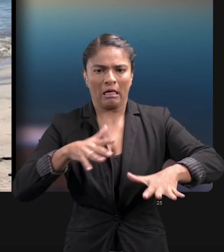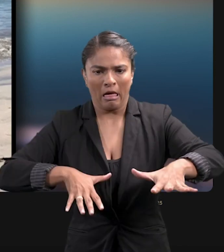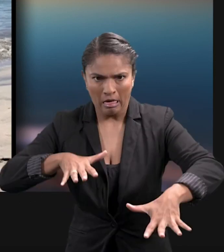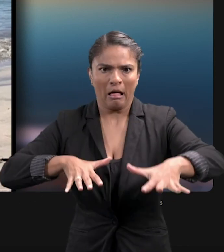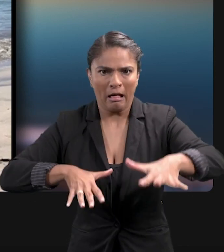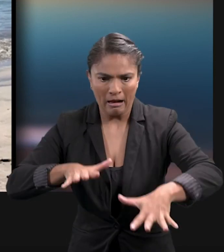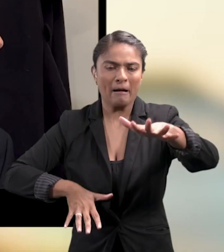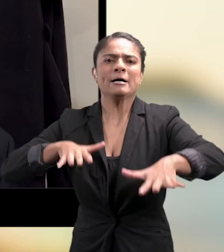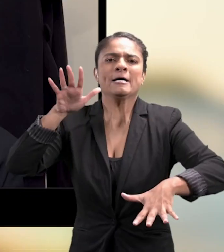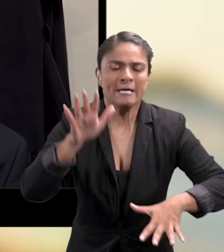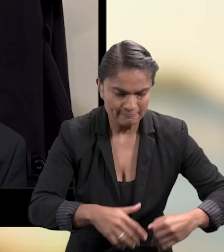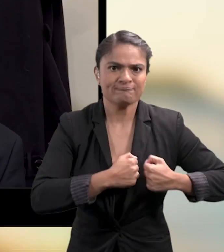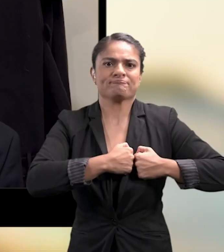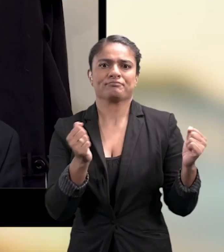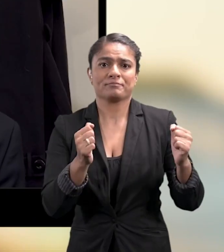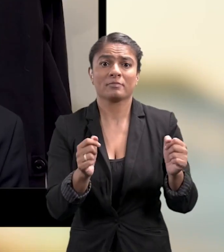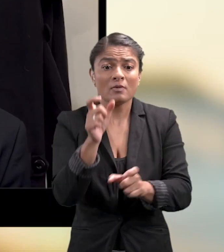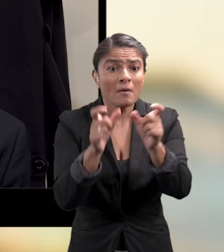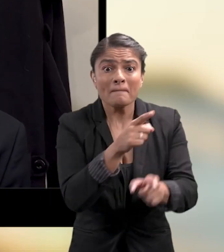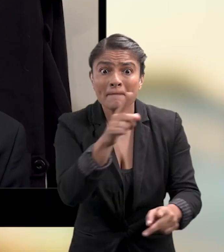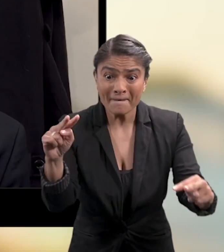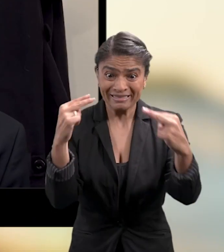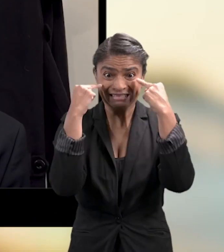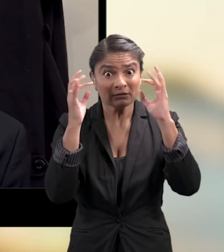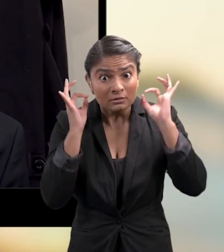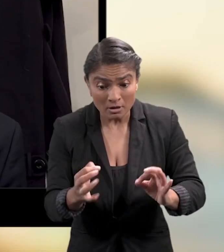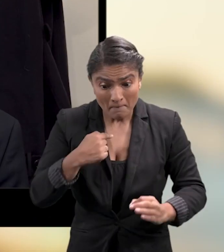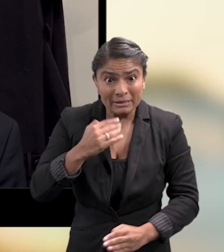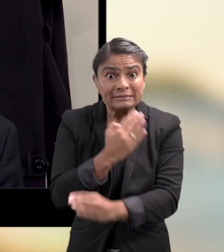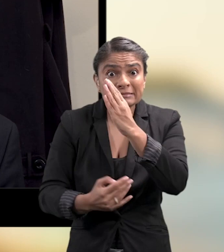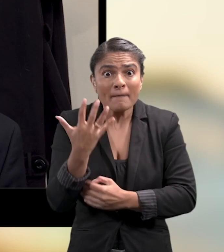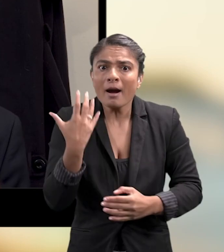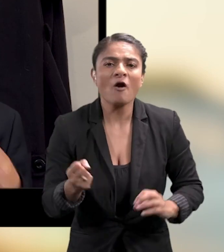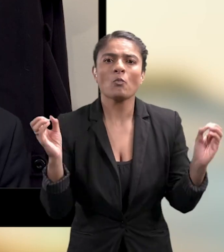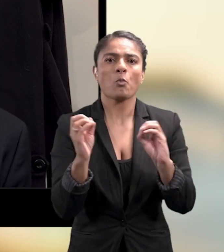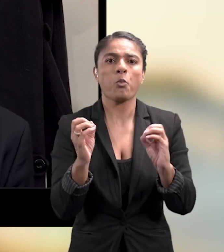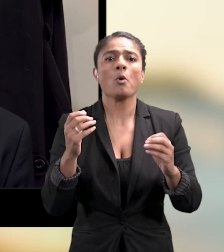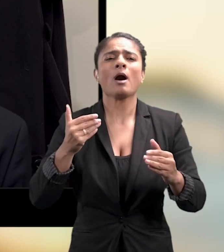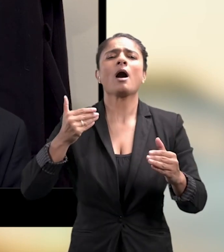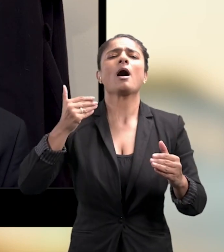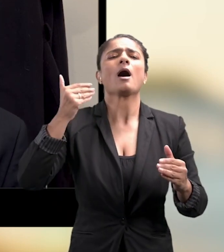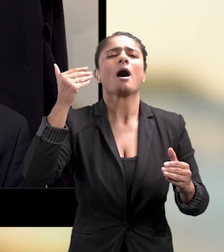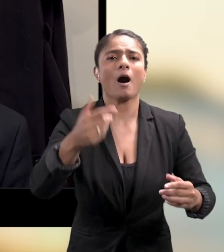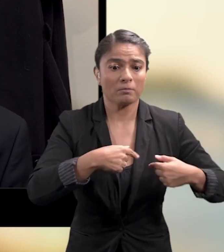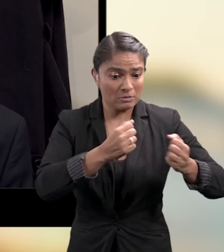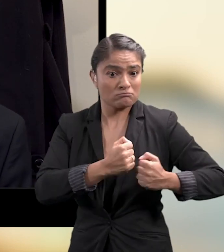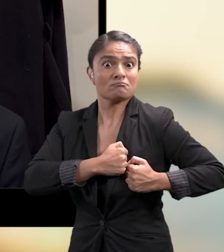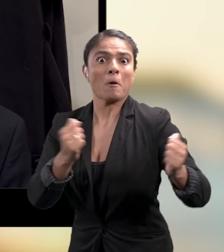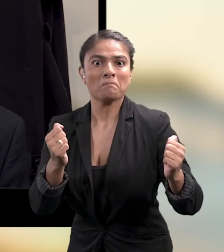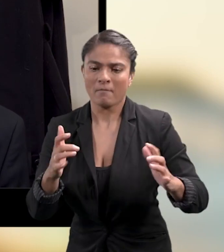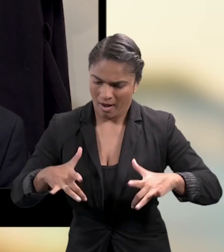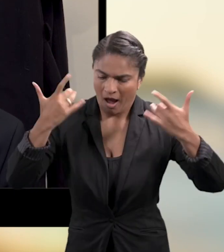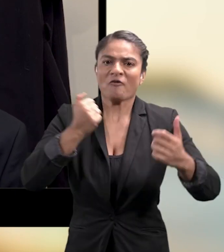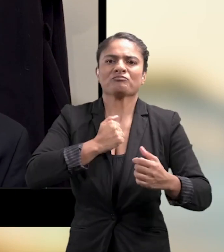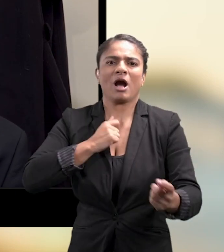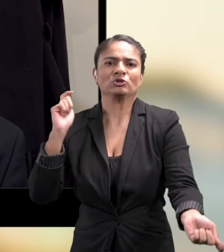difficult to take that jump. That again, nobody has seen that I'm got a disability yet, but me being able to reveal that makes all the difference in my life,